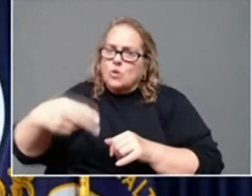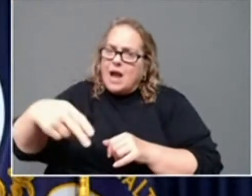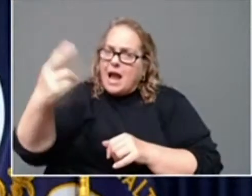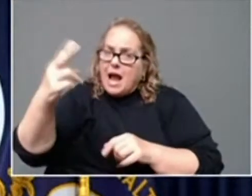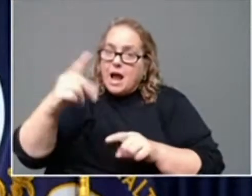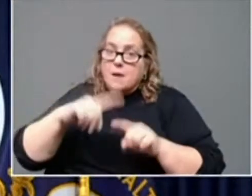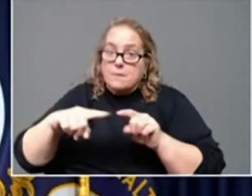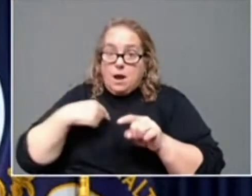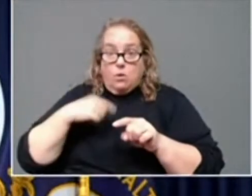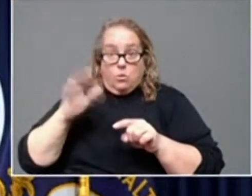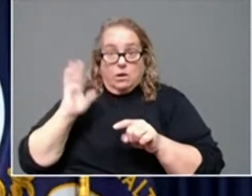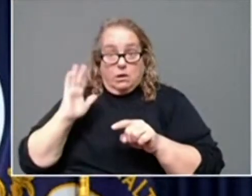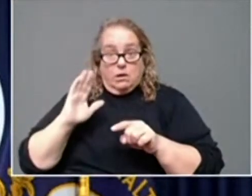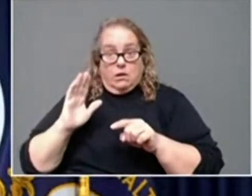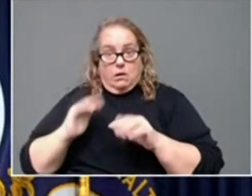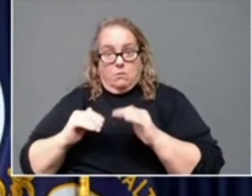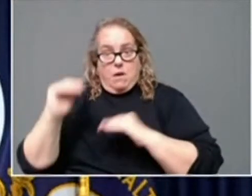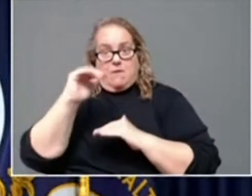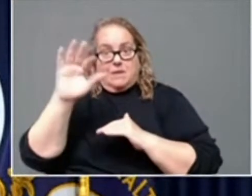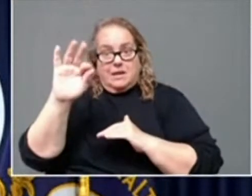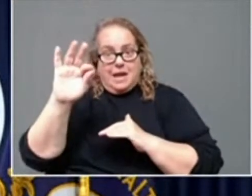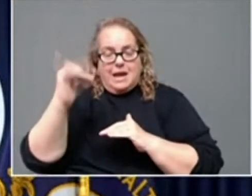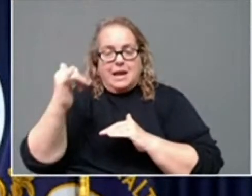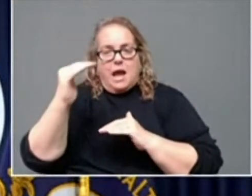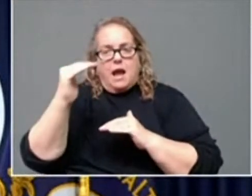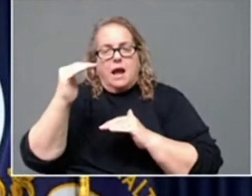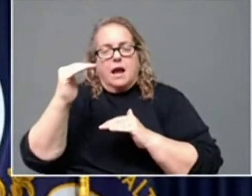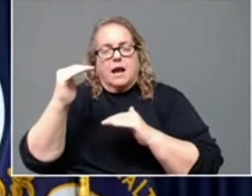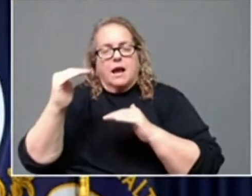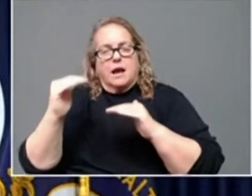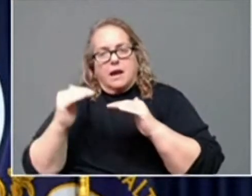9 and have now crept down a little bit.